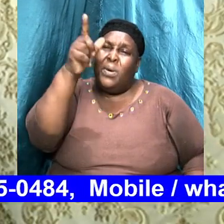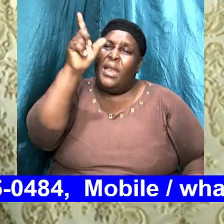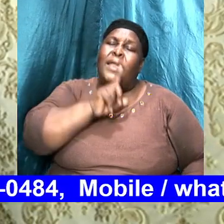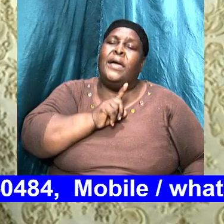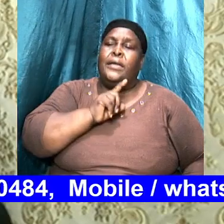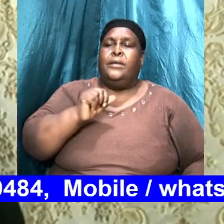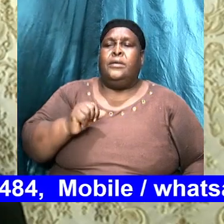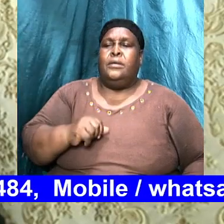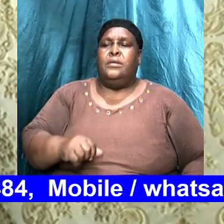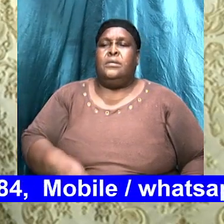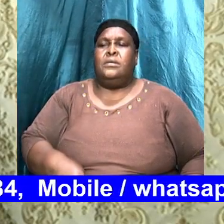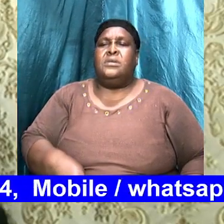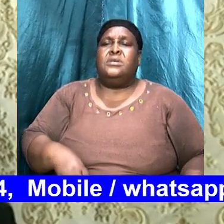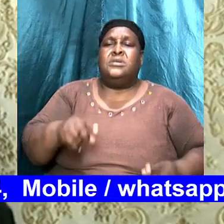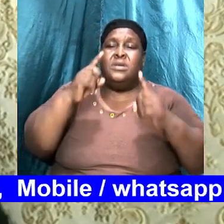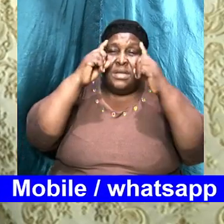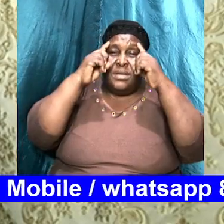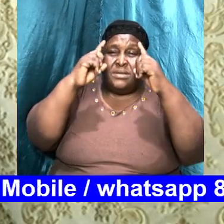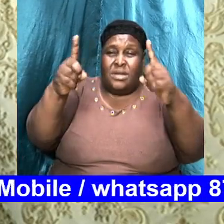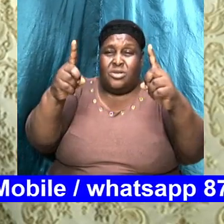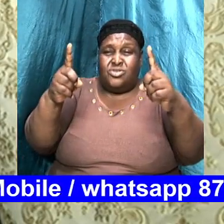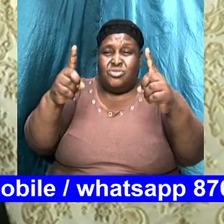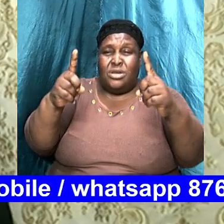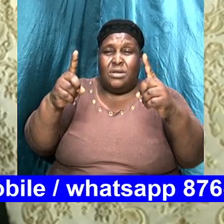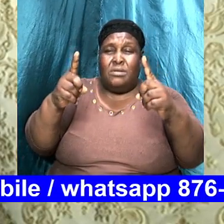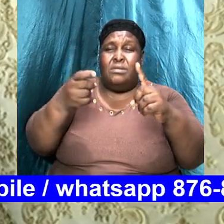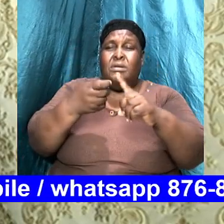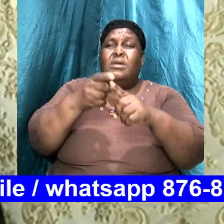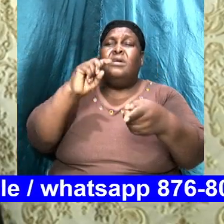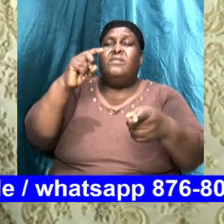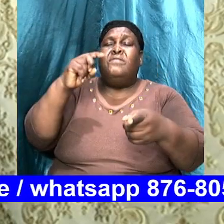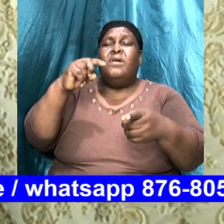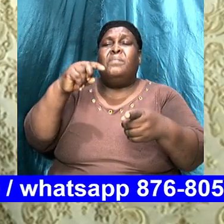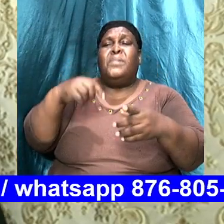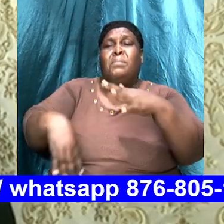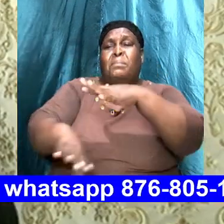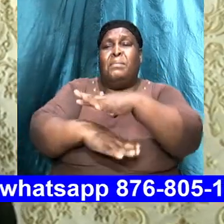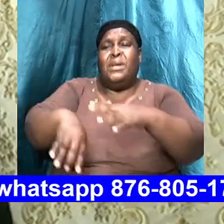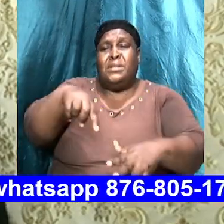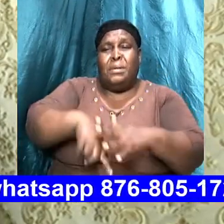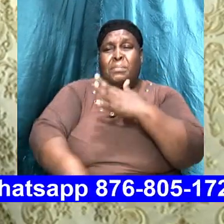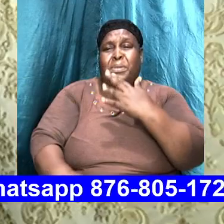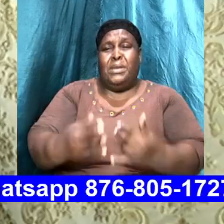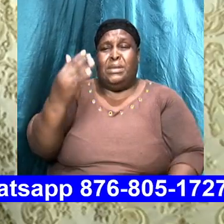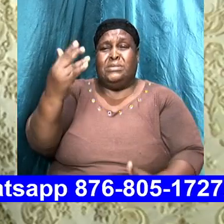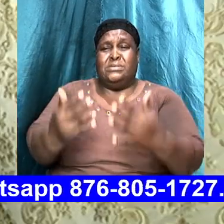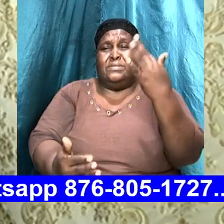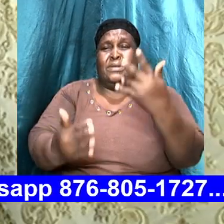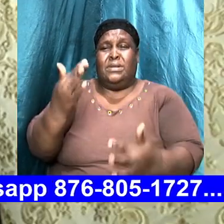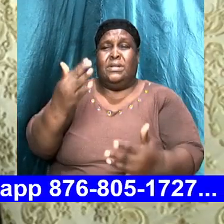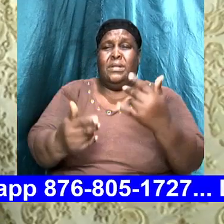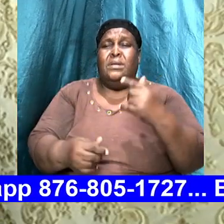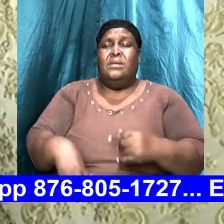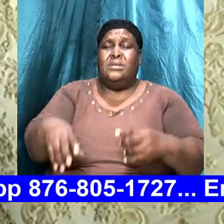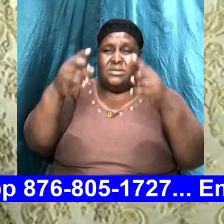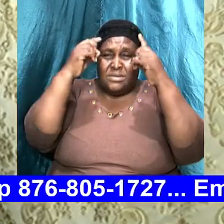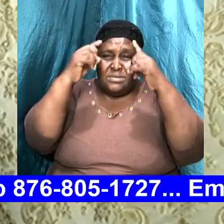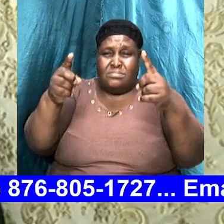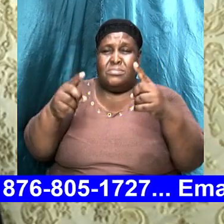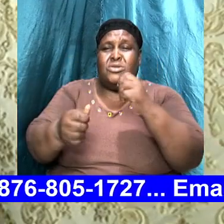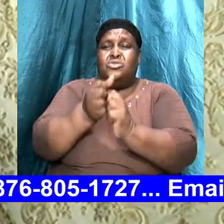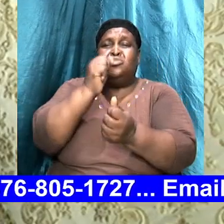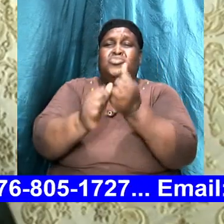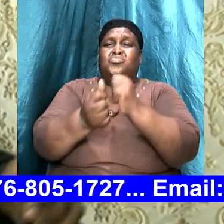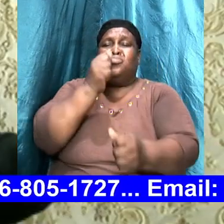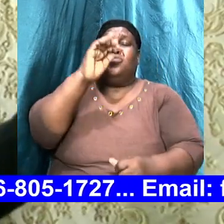tell you amen it's doctrine from the bottom pit of hell amen it's doctrine that is to damn your soul